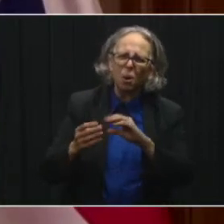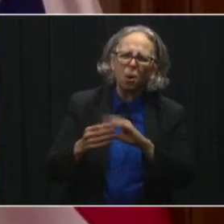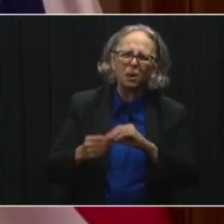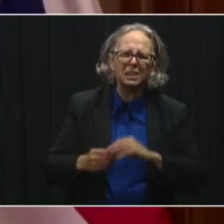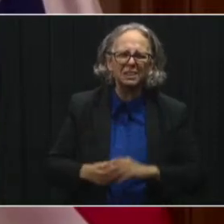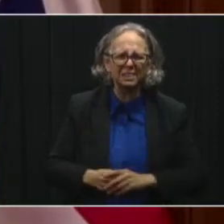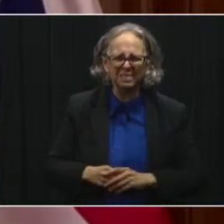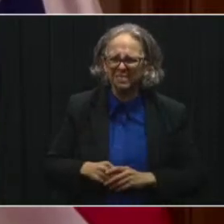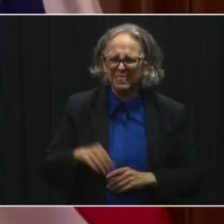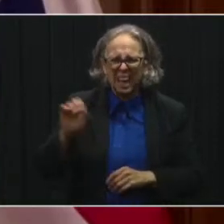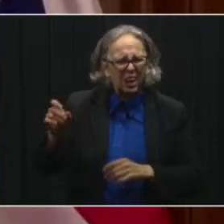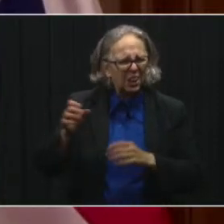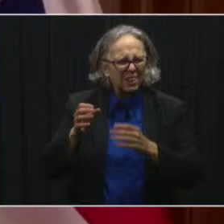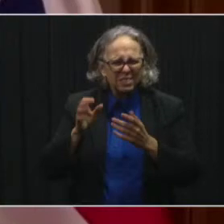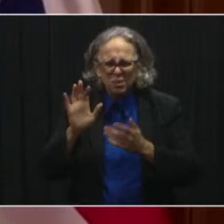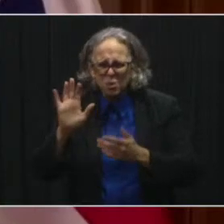with